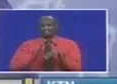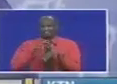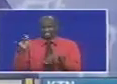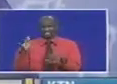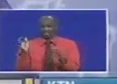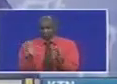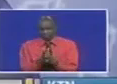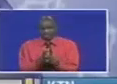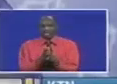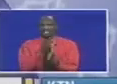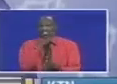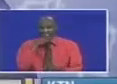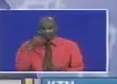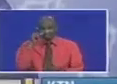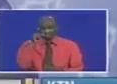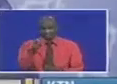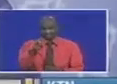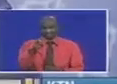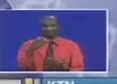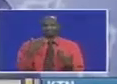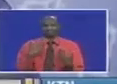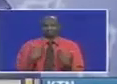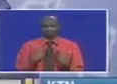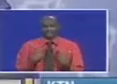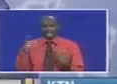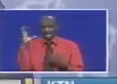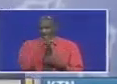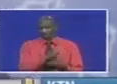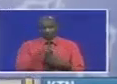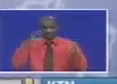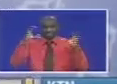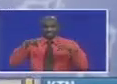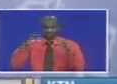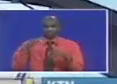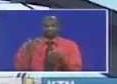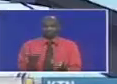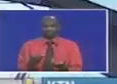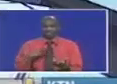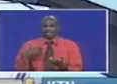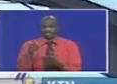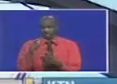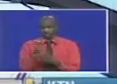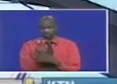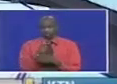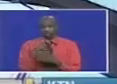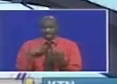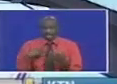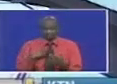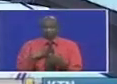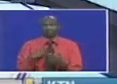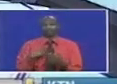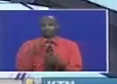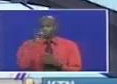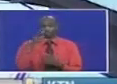this drought due to the prolonged lack of rainfall. And in the studio, we are with John Conchella, the Principal Secretary, the